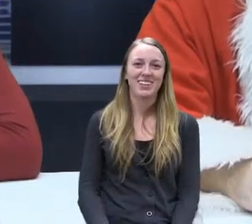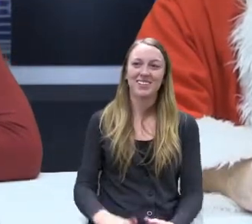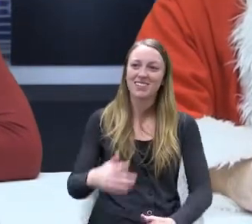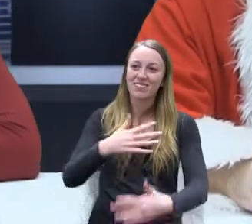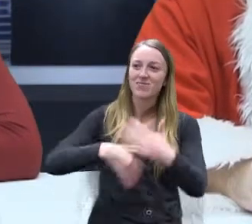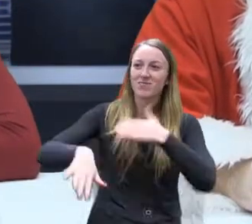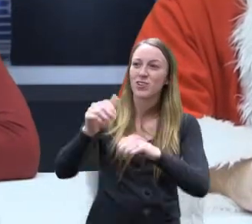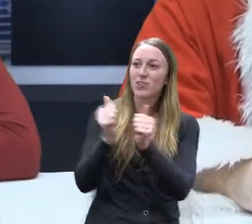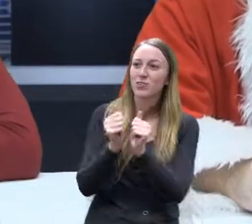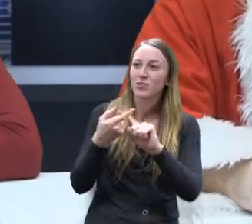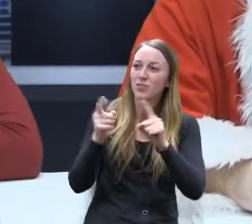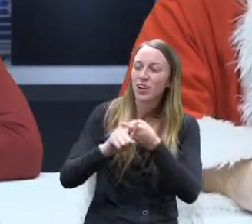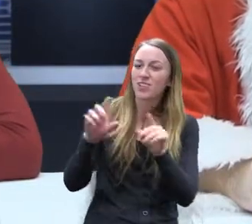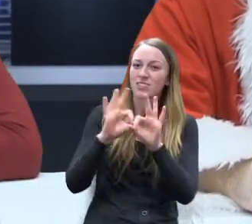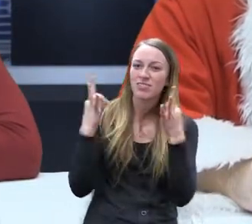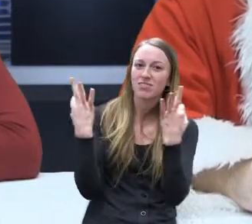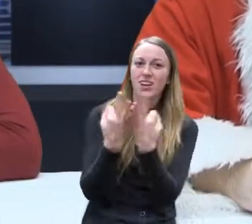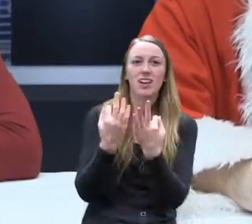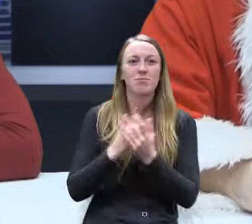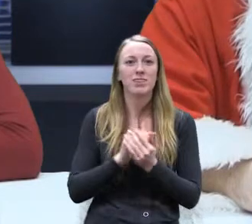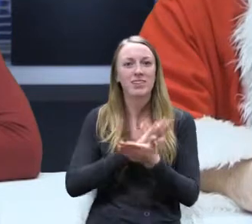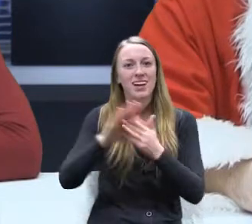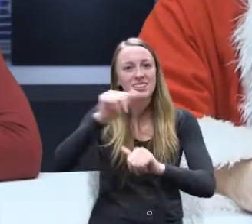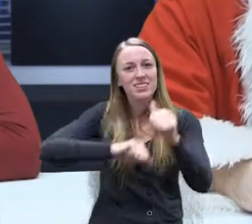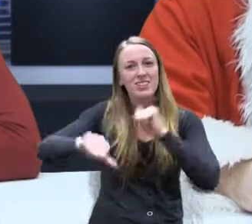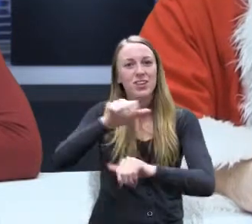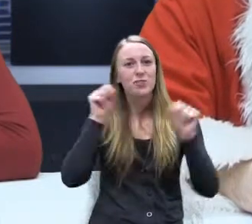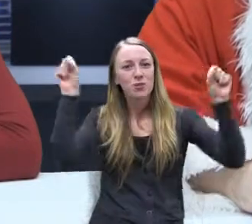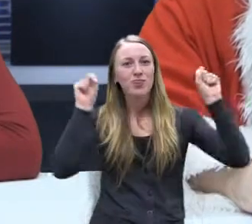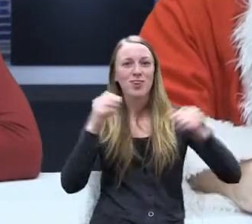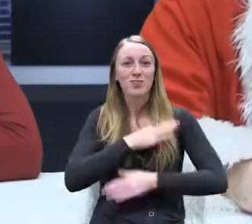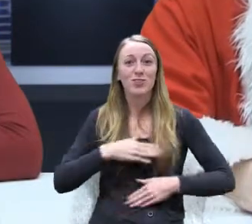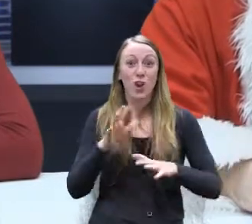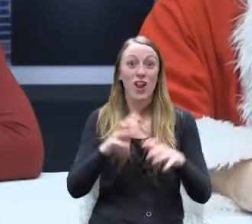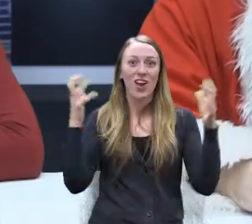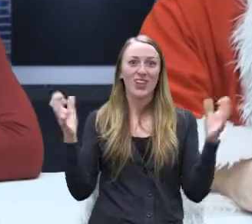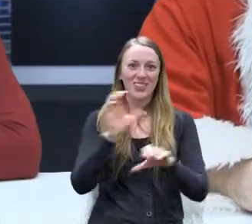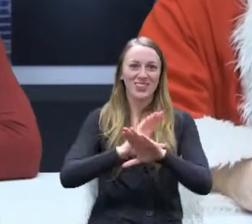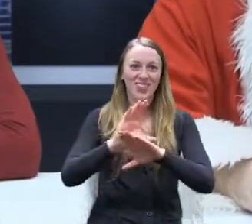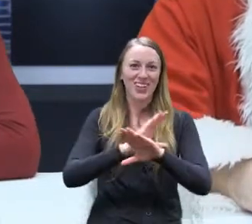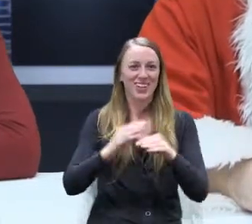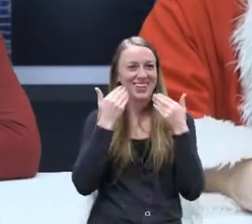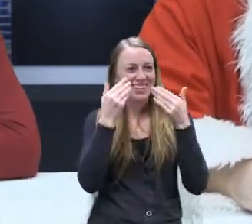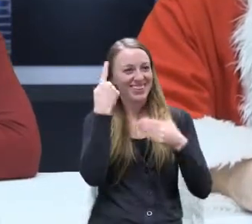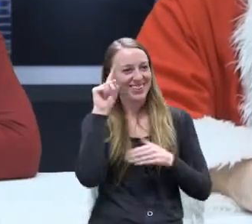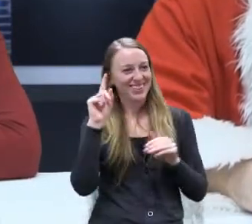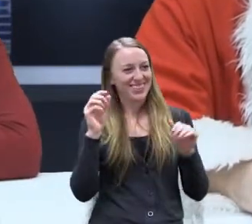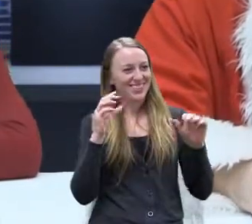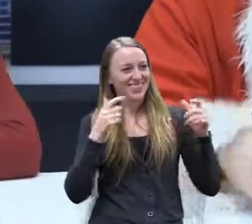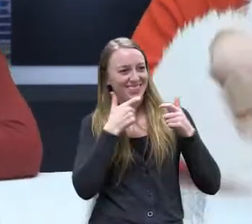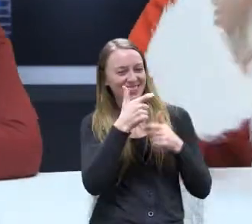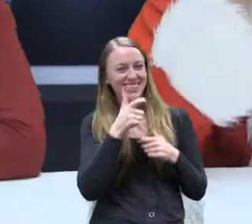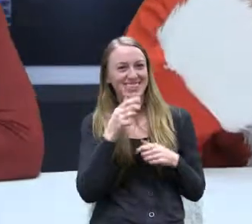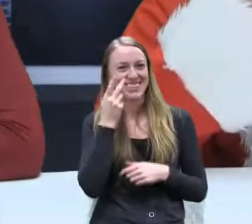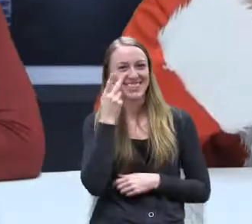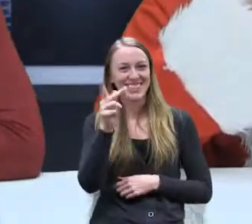be kind to one another, get some exercise, and enjoy lots of chocolate. Thanks everyone for tuning in. See you in 2014.